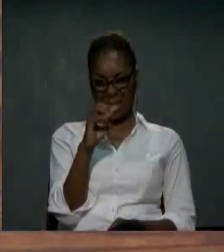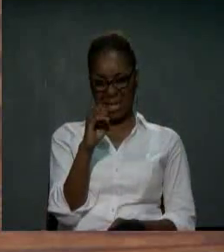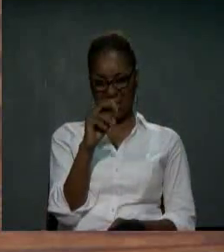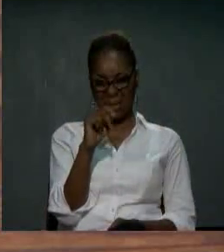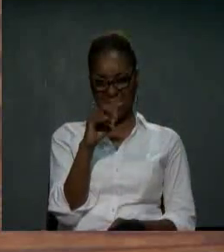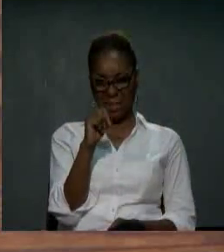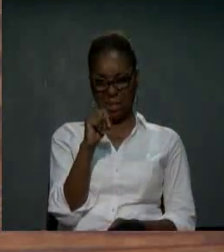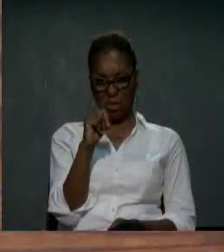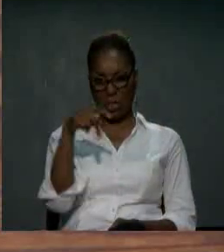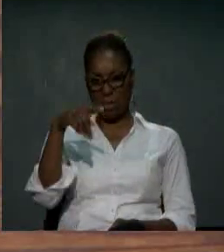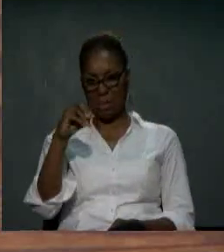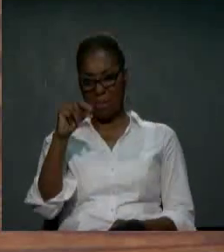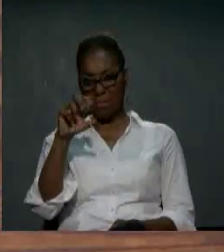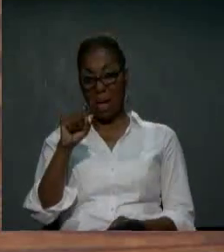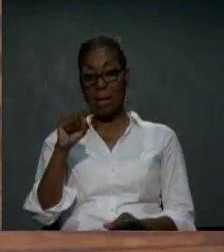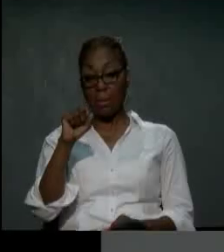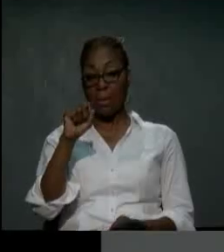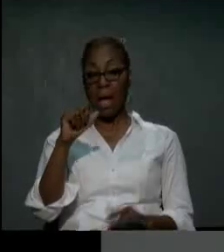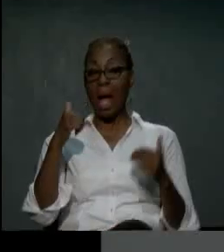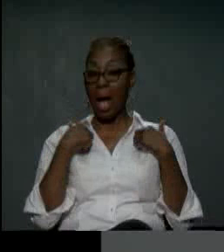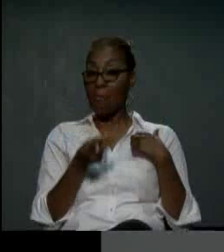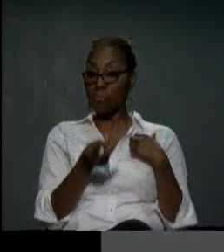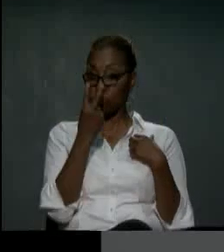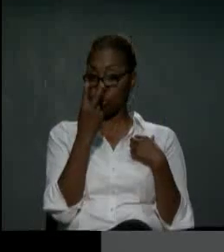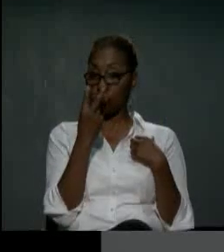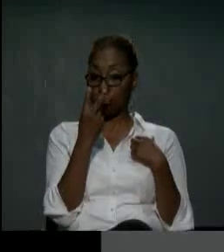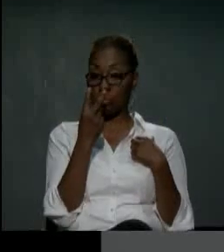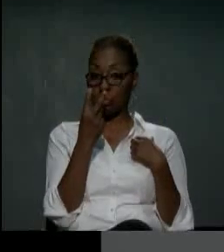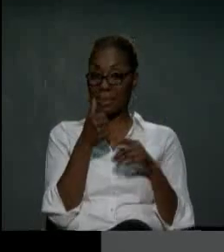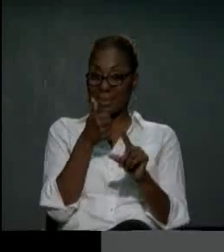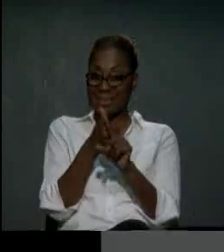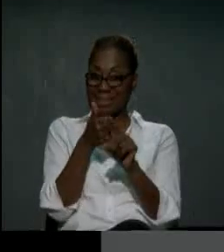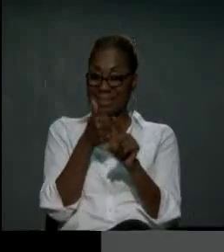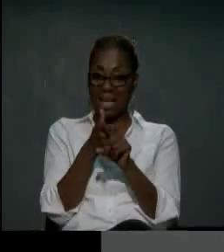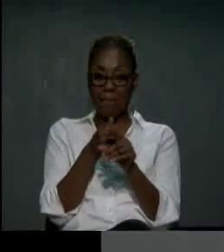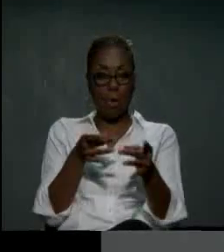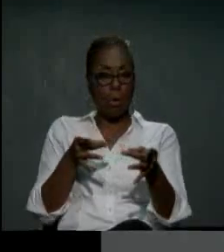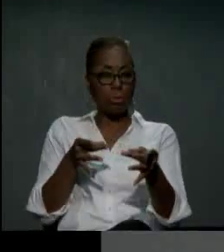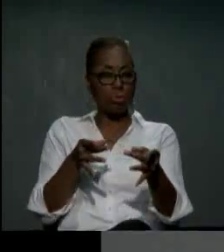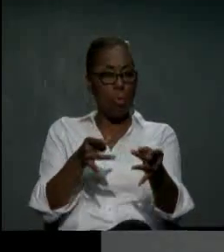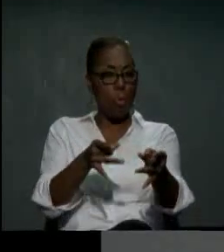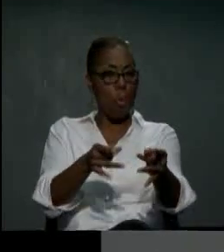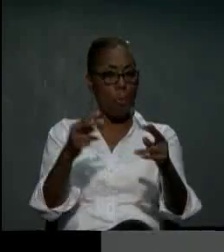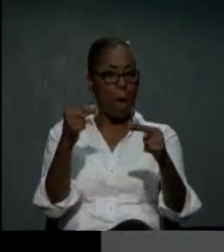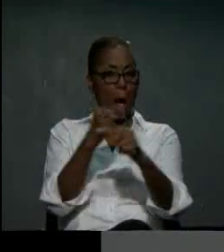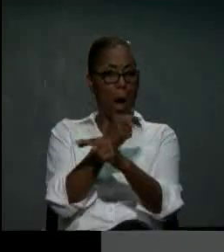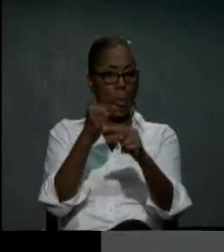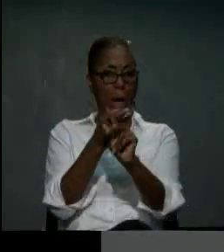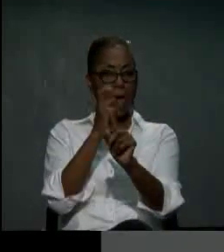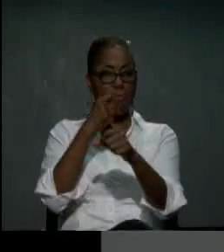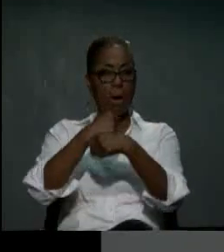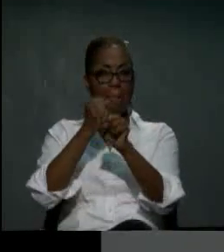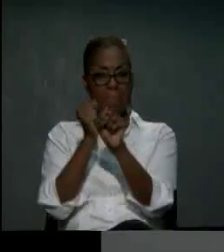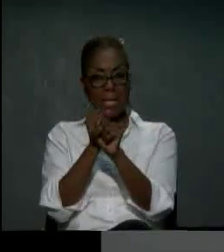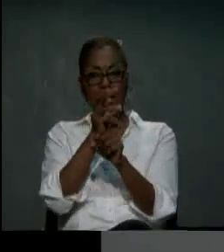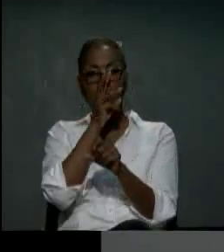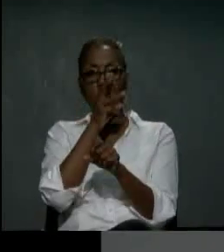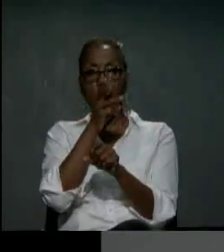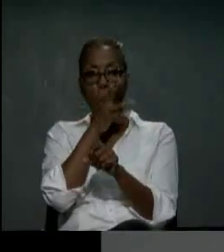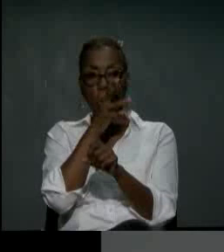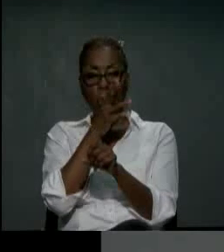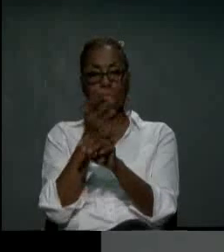2 detention ponds that are just a smooth highway for making the water go